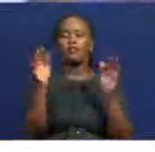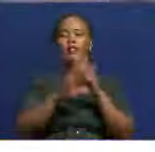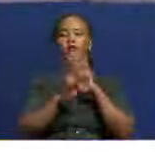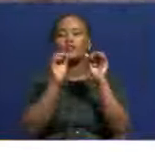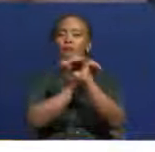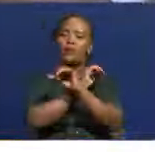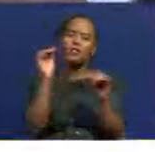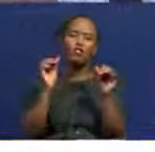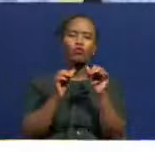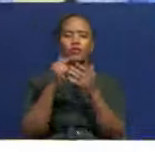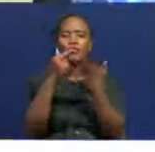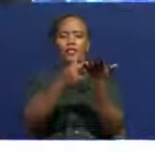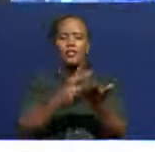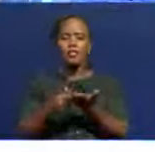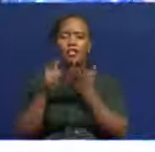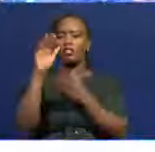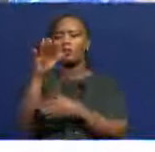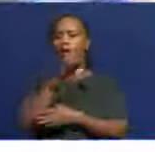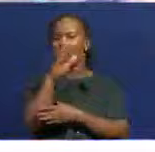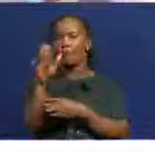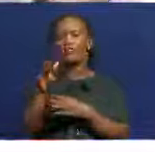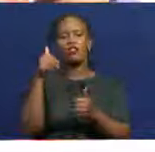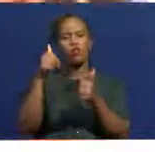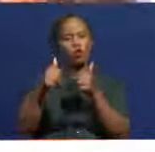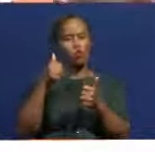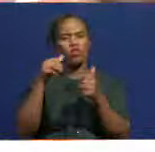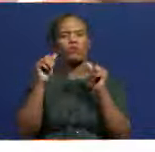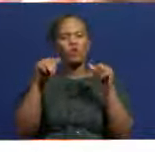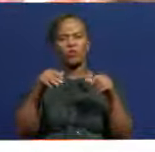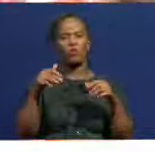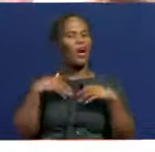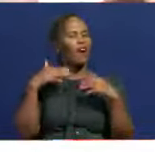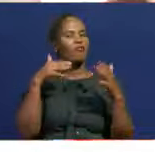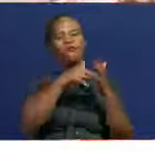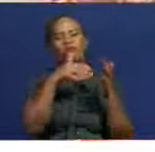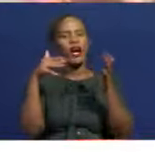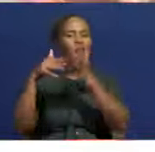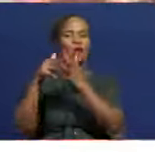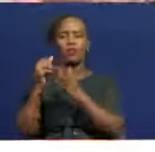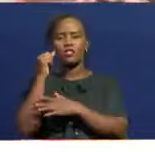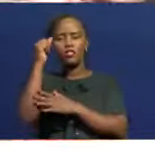censured by Parliament, which could pose hurdles in